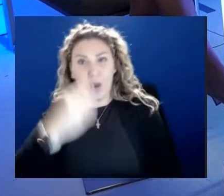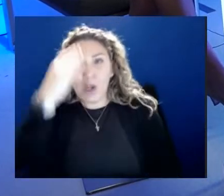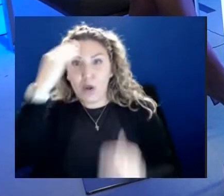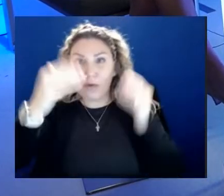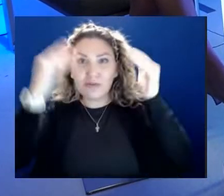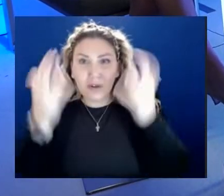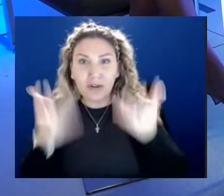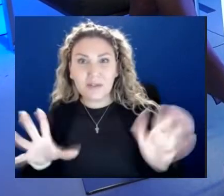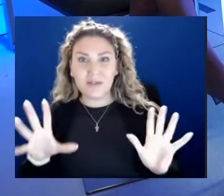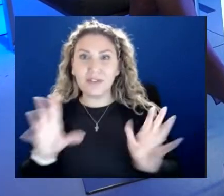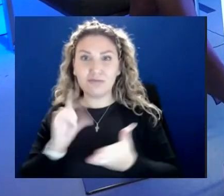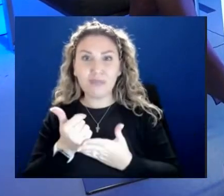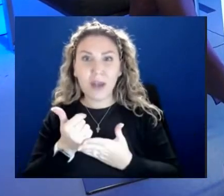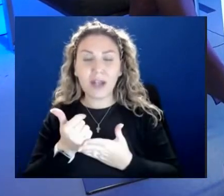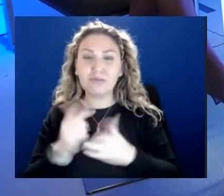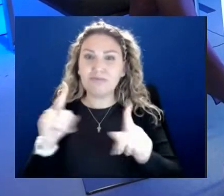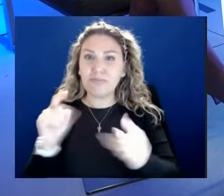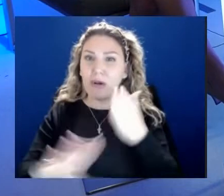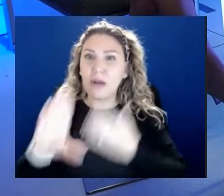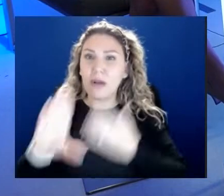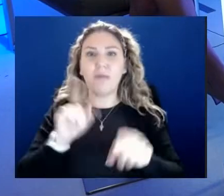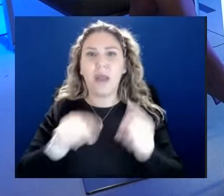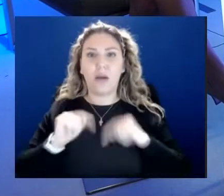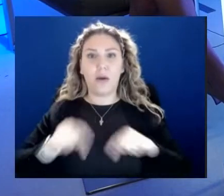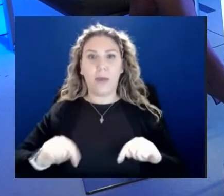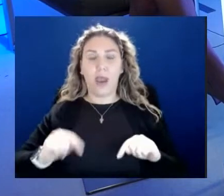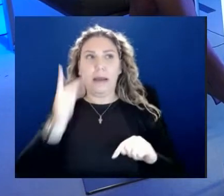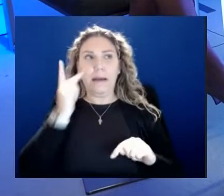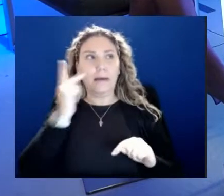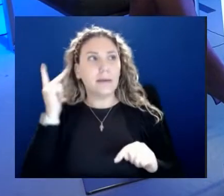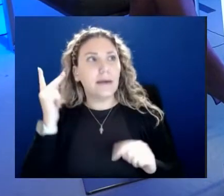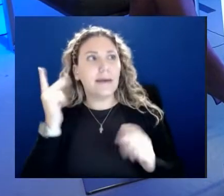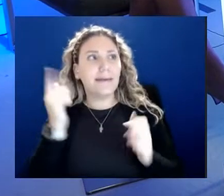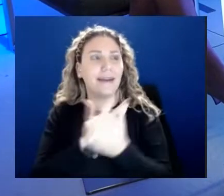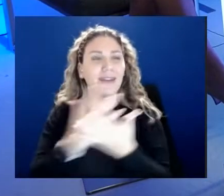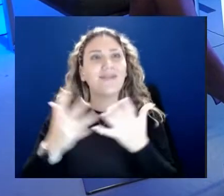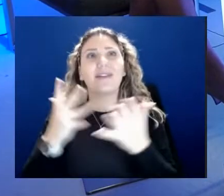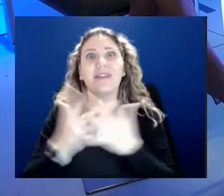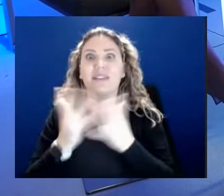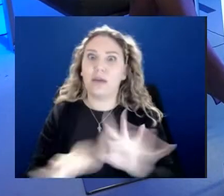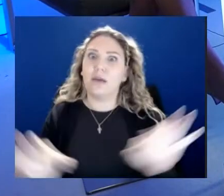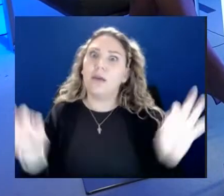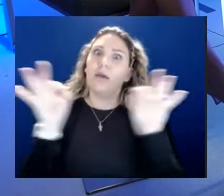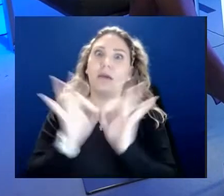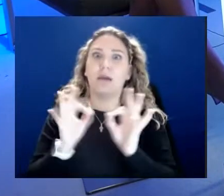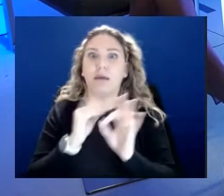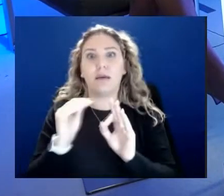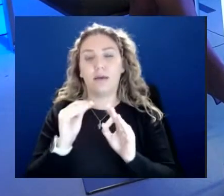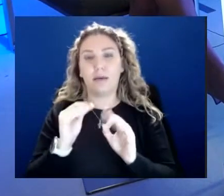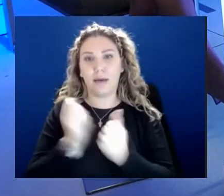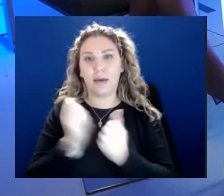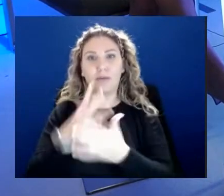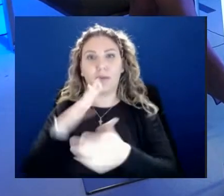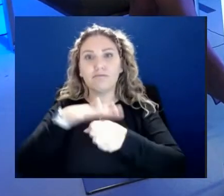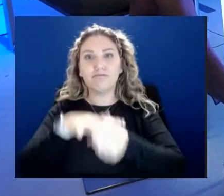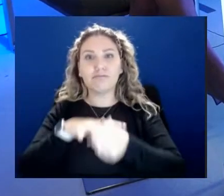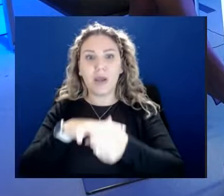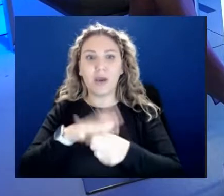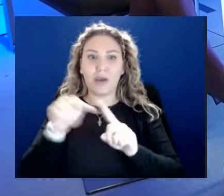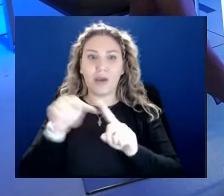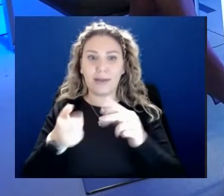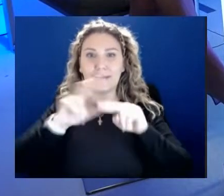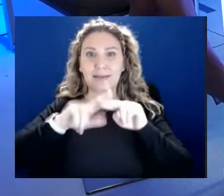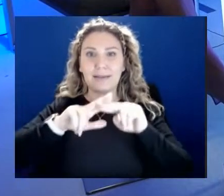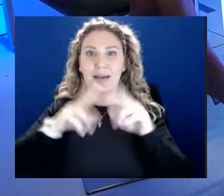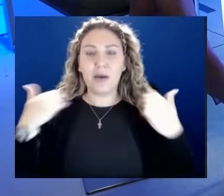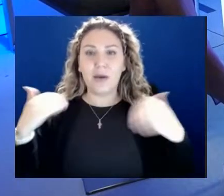of go back in time, back to those high school years where everything is a big deal, where those stressors are really high, where it's hard to look at